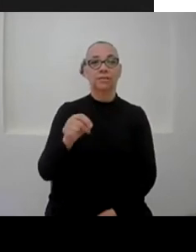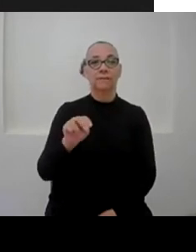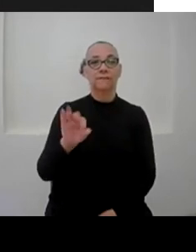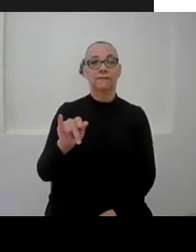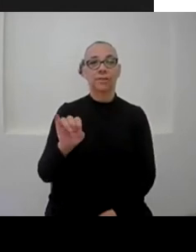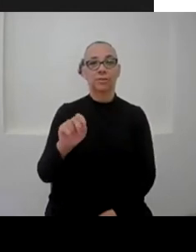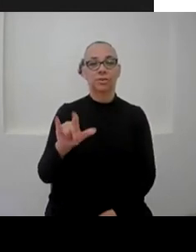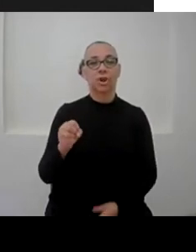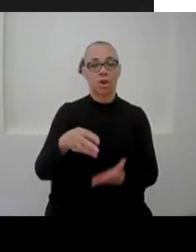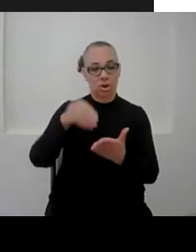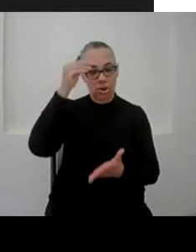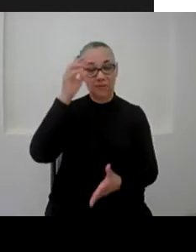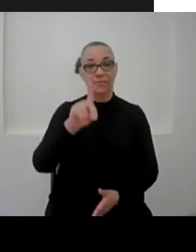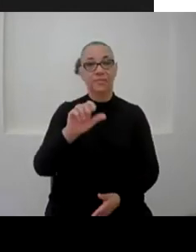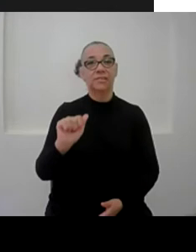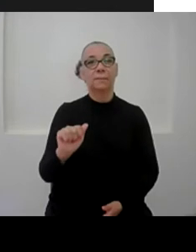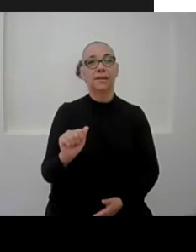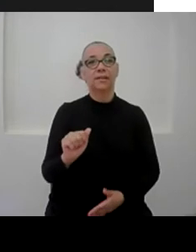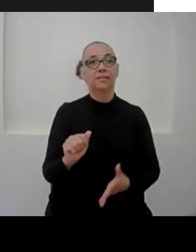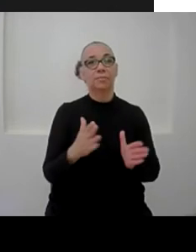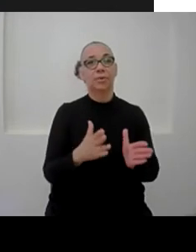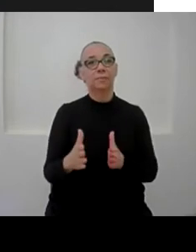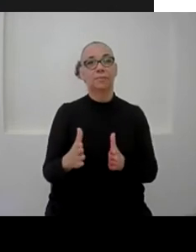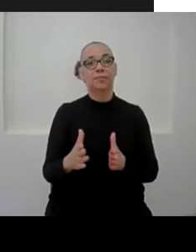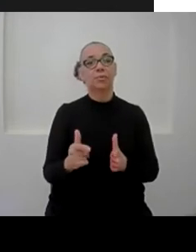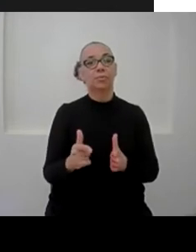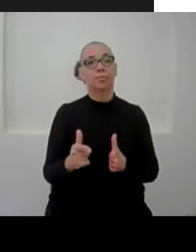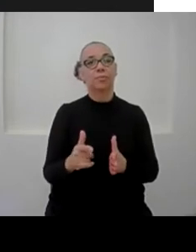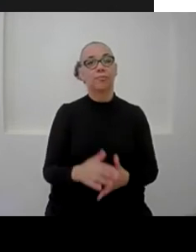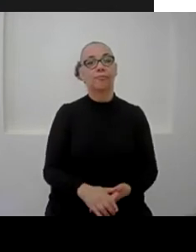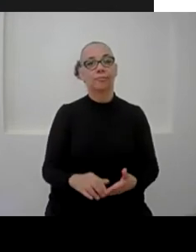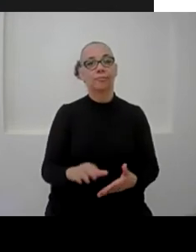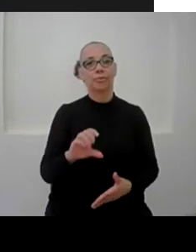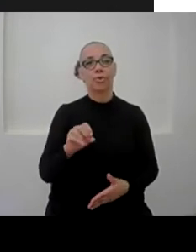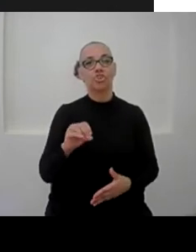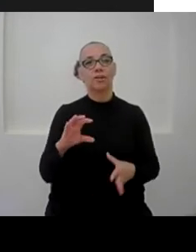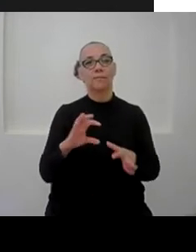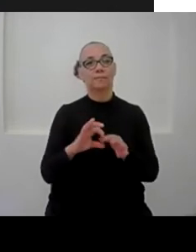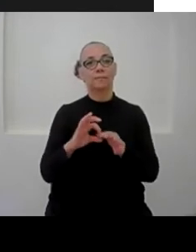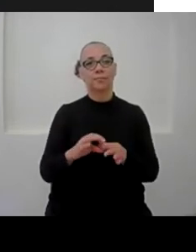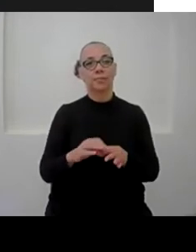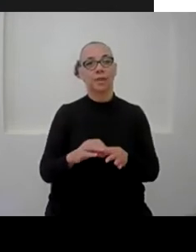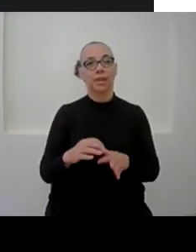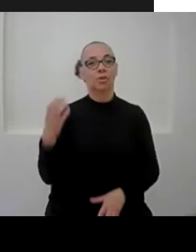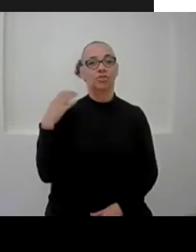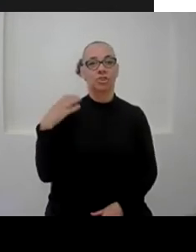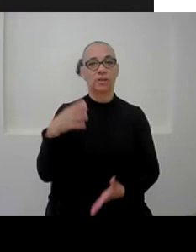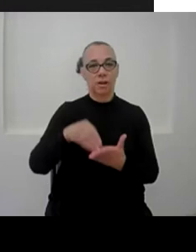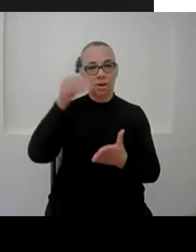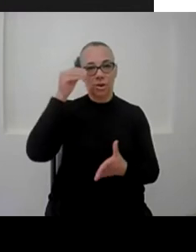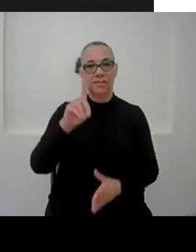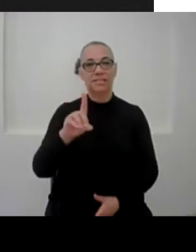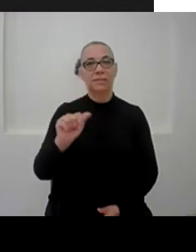Partnership Board, which was co-chaired by a self-advocate. He was chair of the Learning Disability Professional Senate in